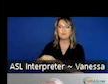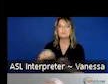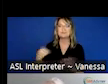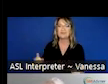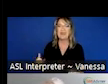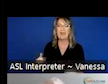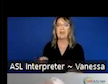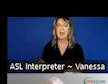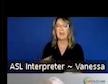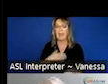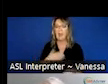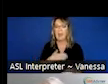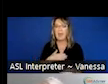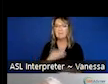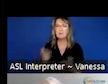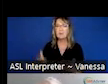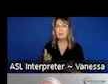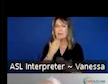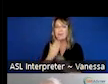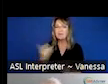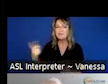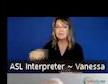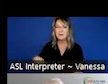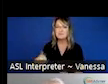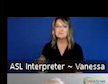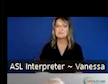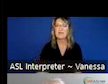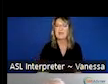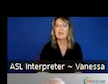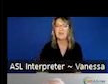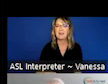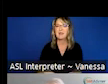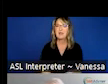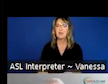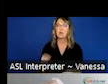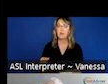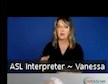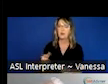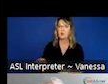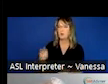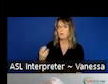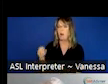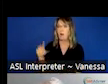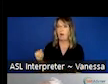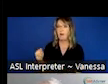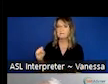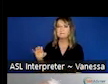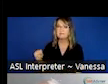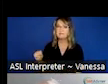Hey, Megan, so happy. Thank you so much for joining us and participating in the hot seat. You can get your mug and